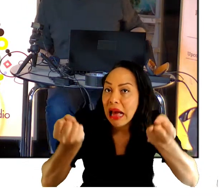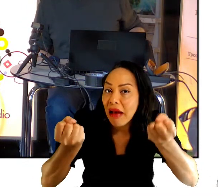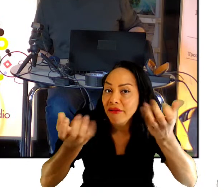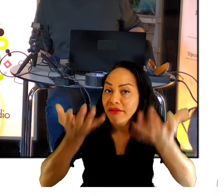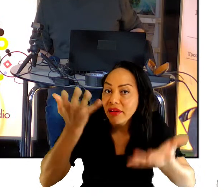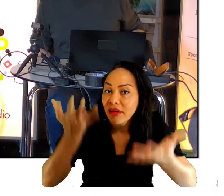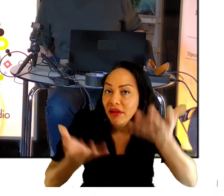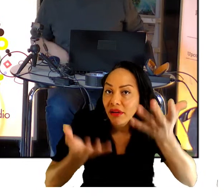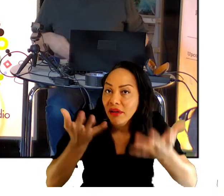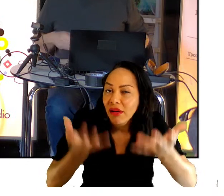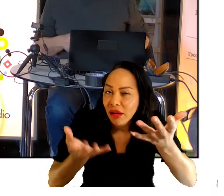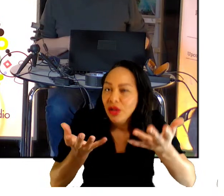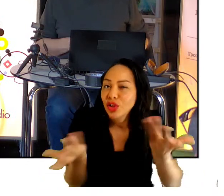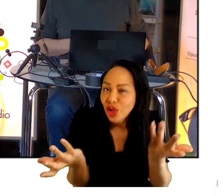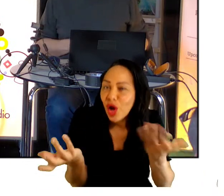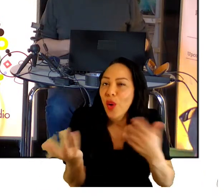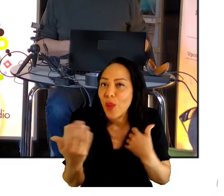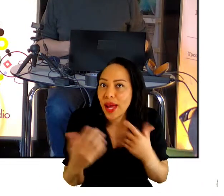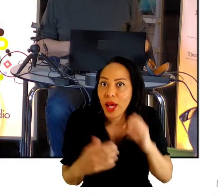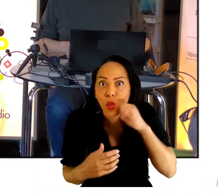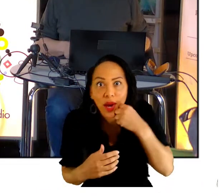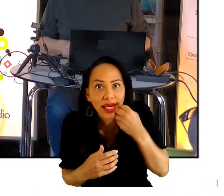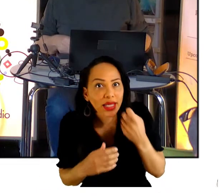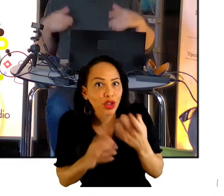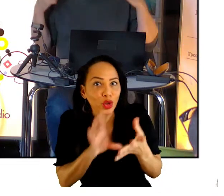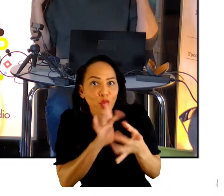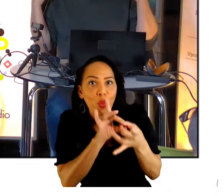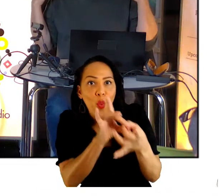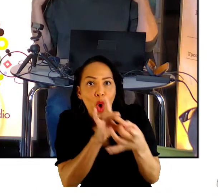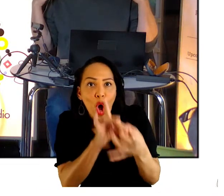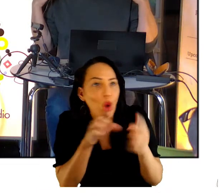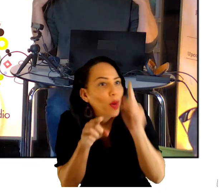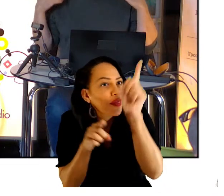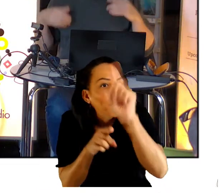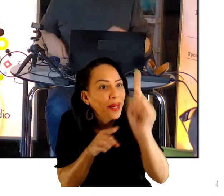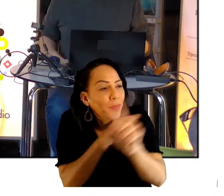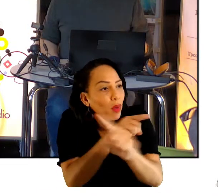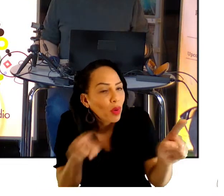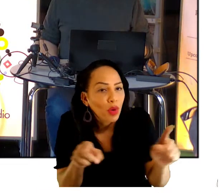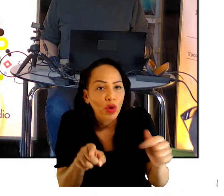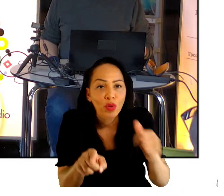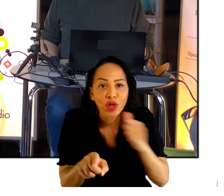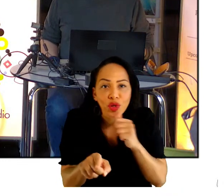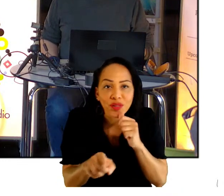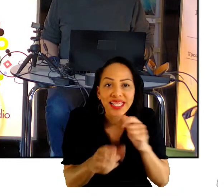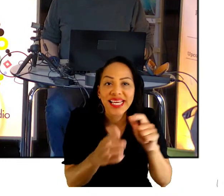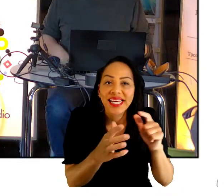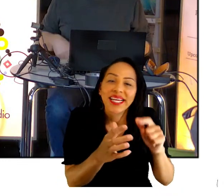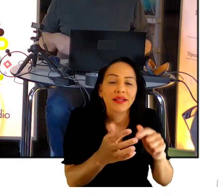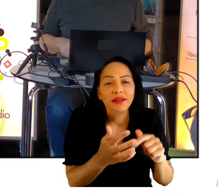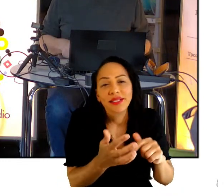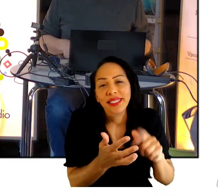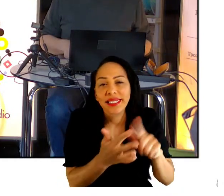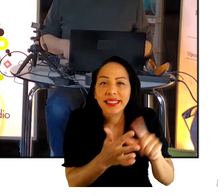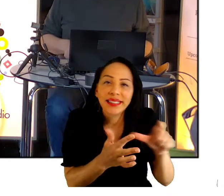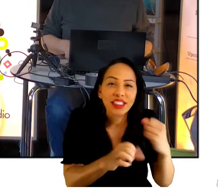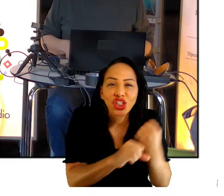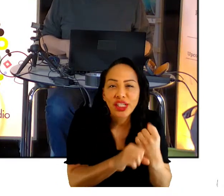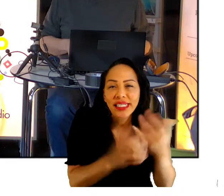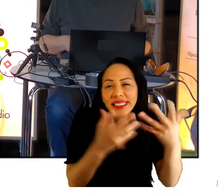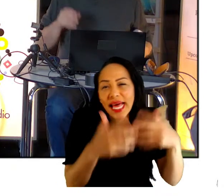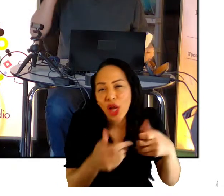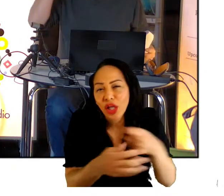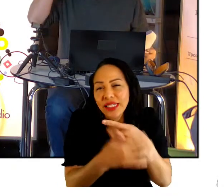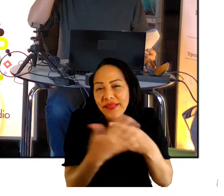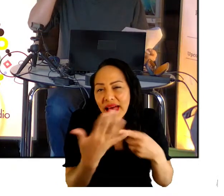to work with people who are using EEG technology, that kind of stuff. One of the things which we